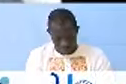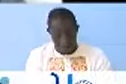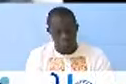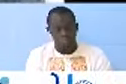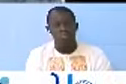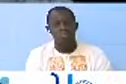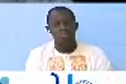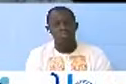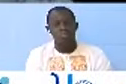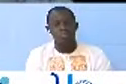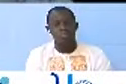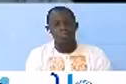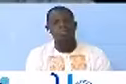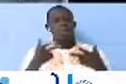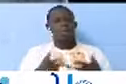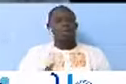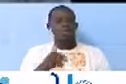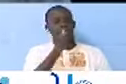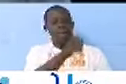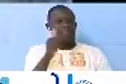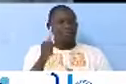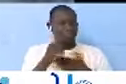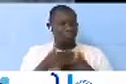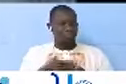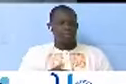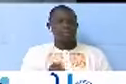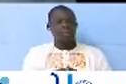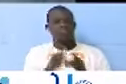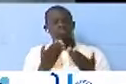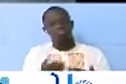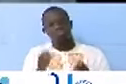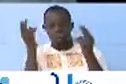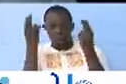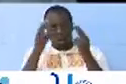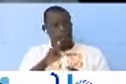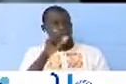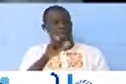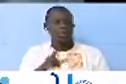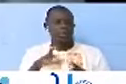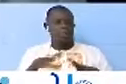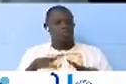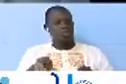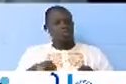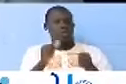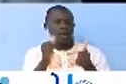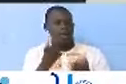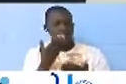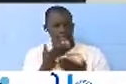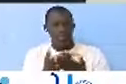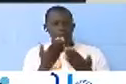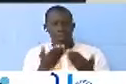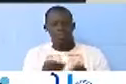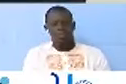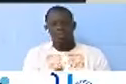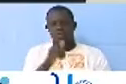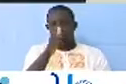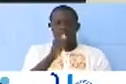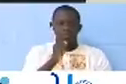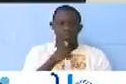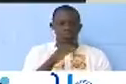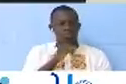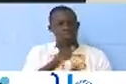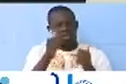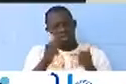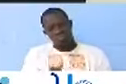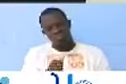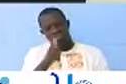Welcome back, everyone. Council, if you're ready to continue, please proceed. Good afternoon, Chairman, and good afternoon,